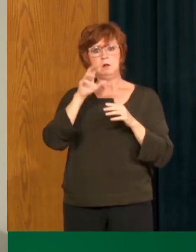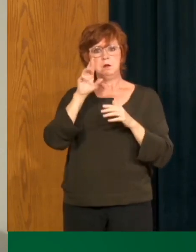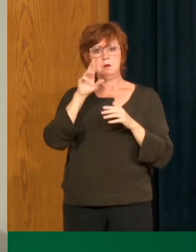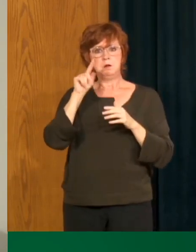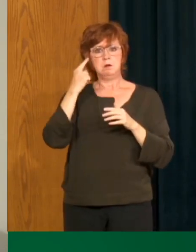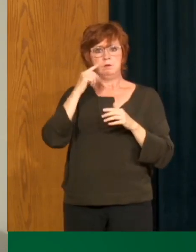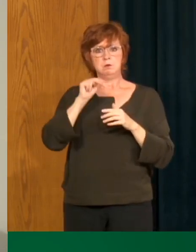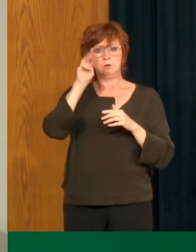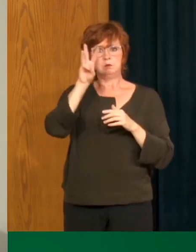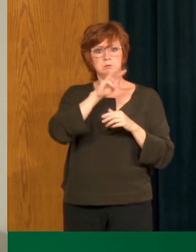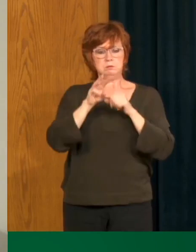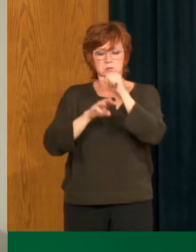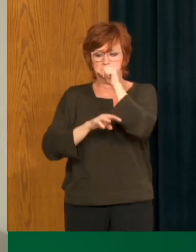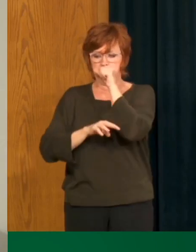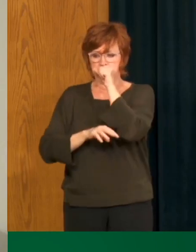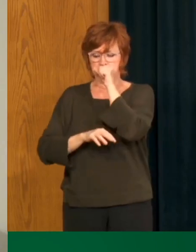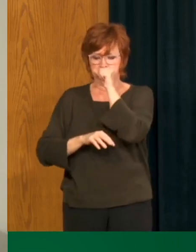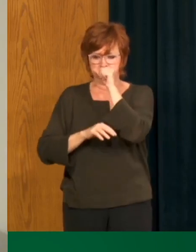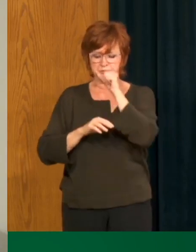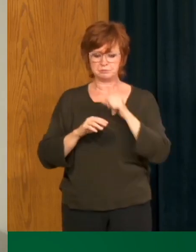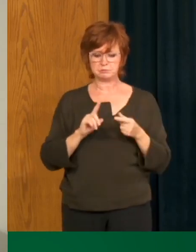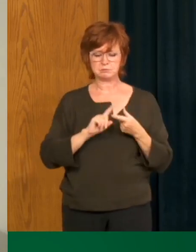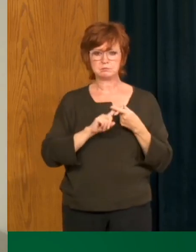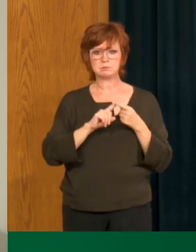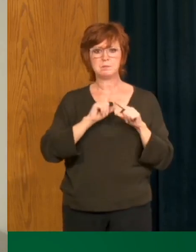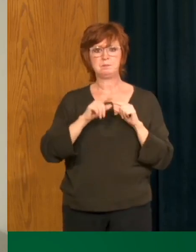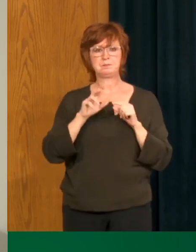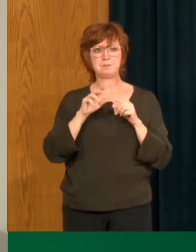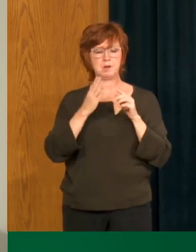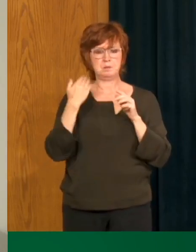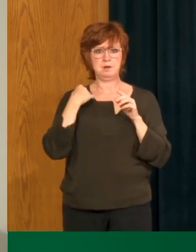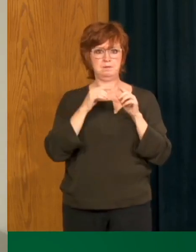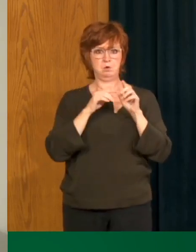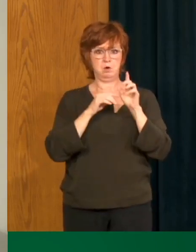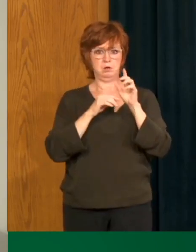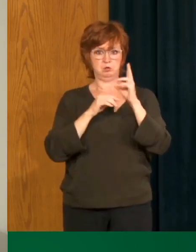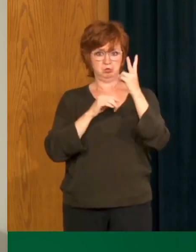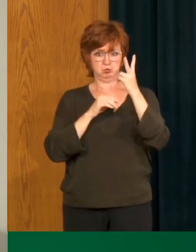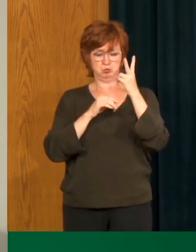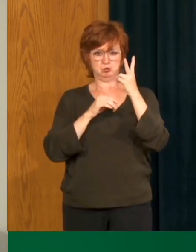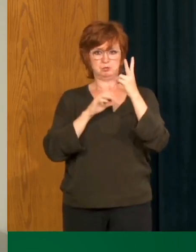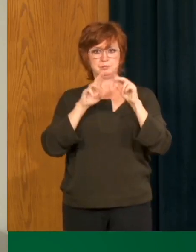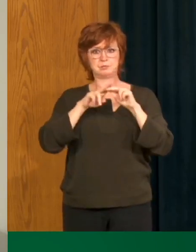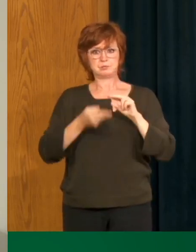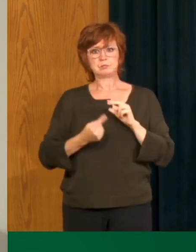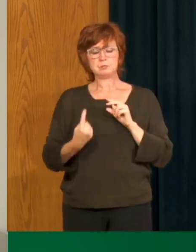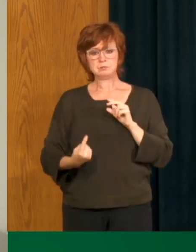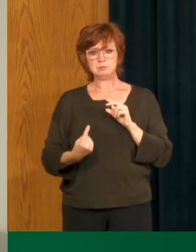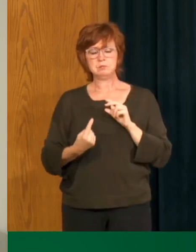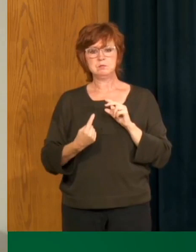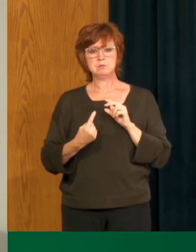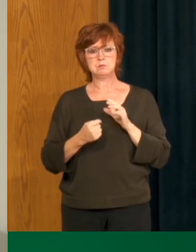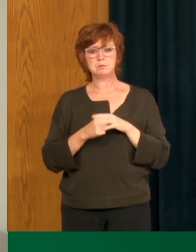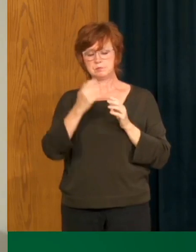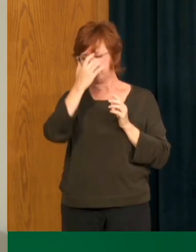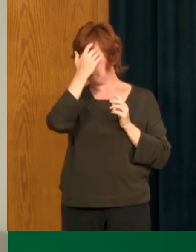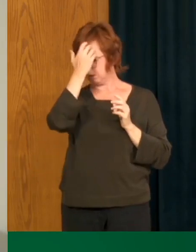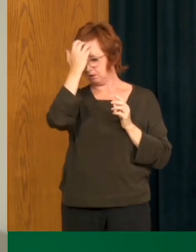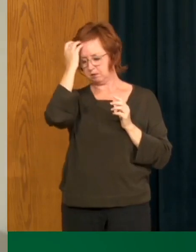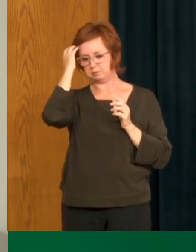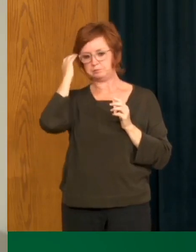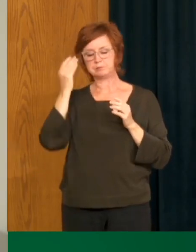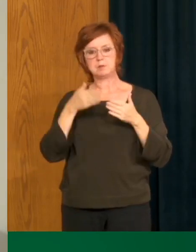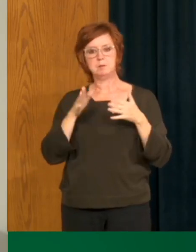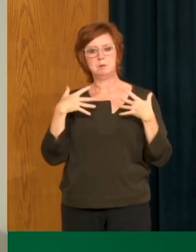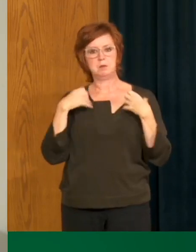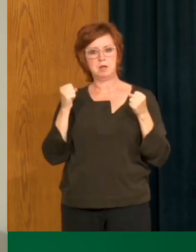has gone up to higher than 2, but then it came down to less than 1 now. And that really shows how when communities work with public health and the health